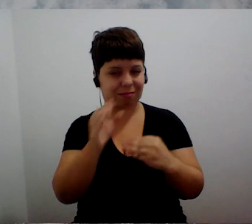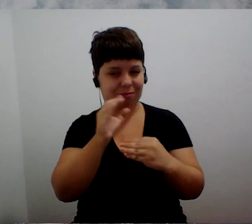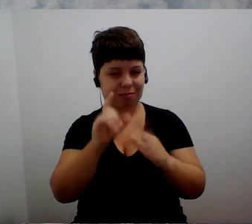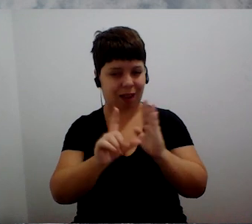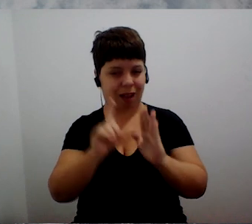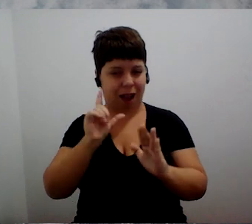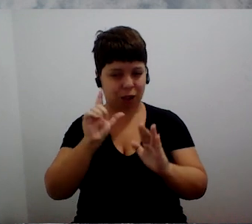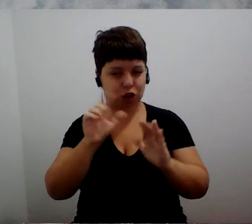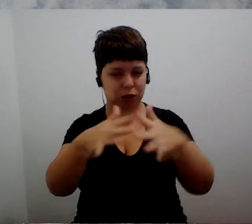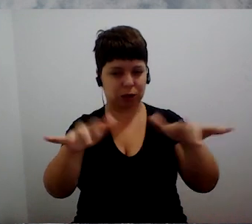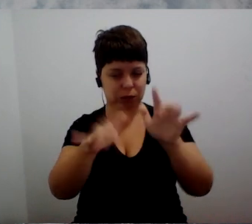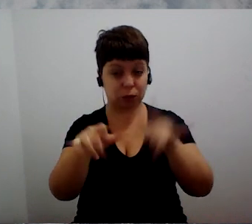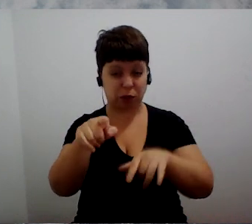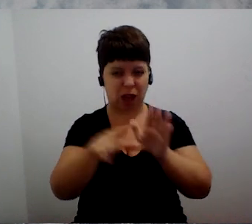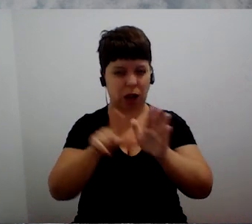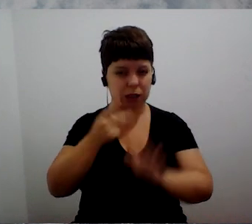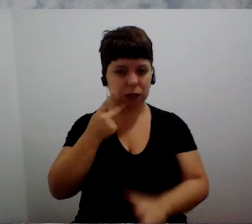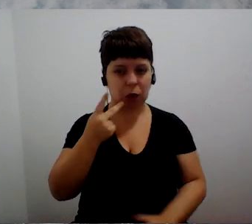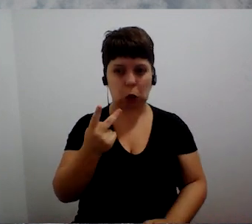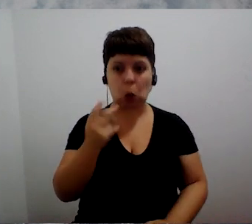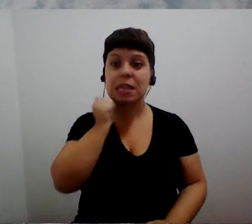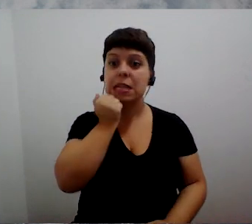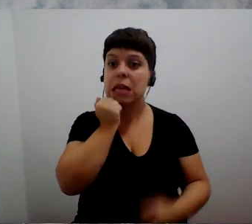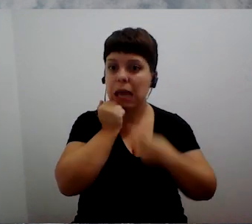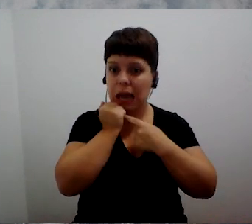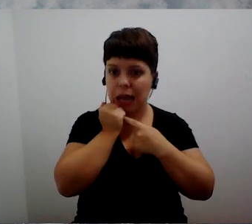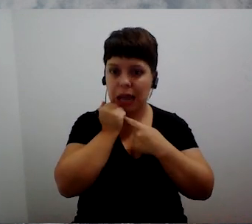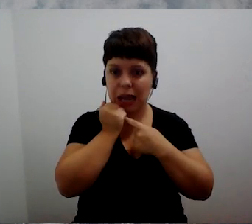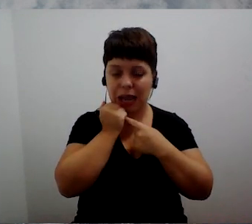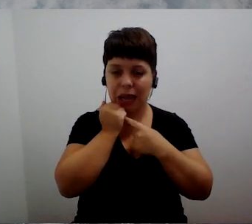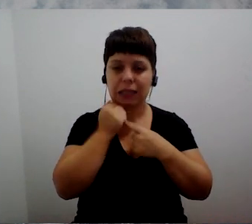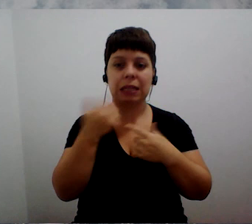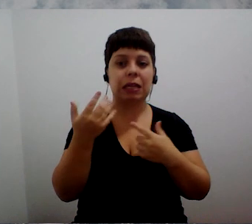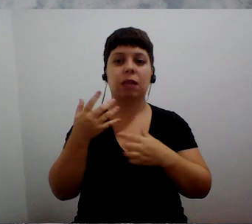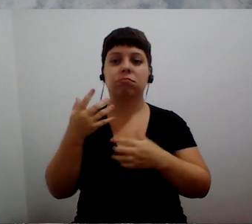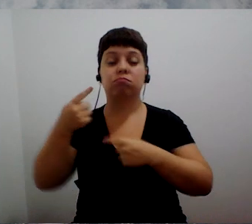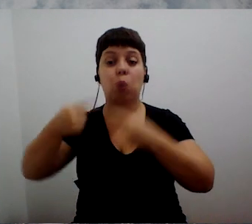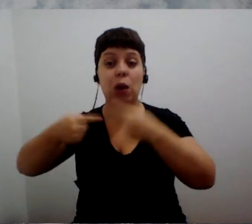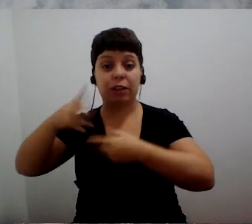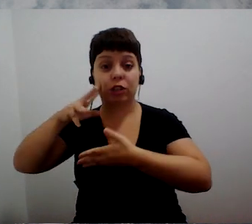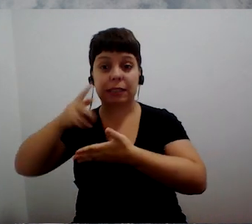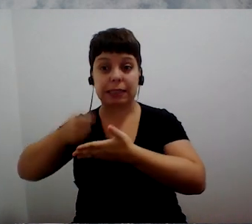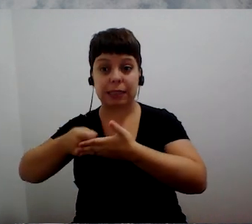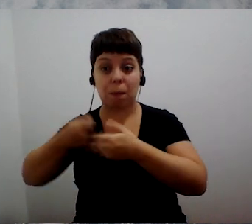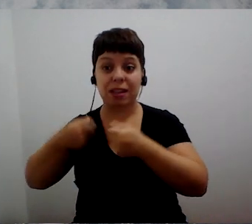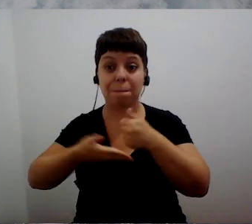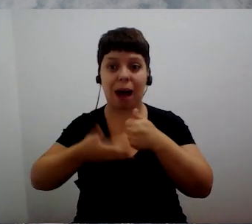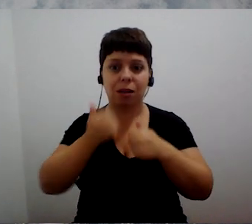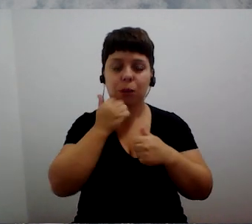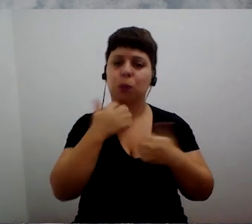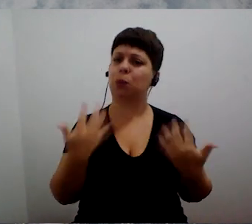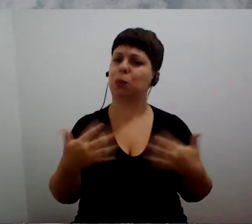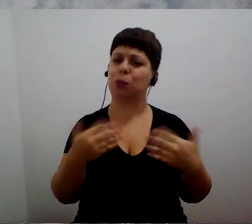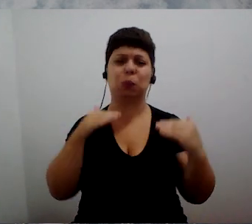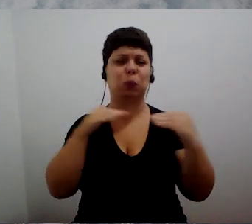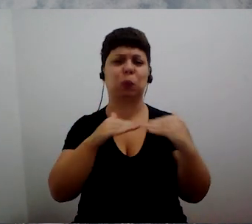just can add one thing before I go into the marine pollution area, I think that your emphasis on science and for